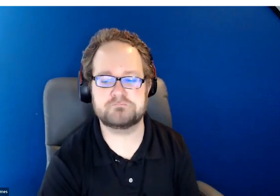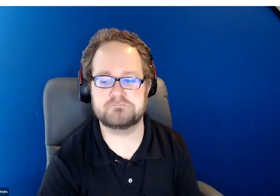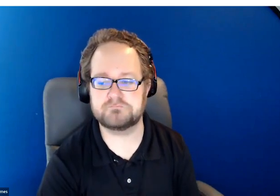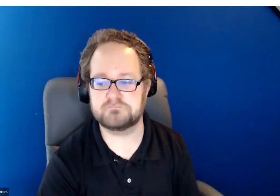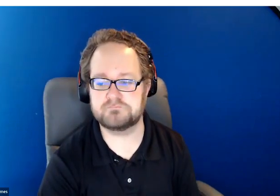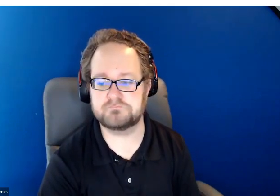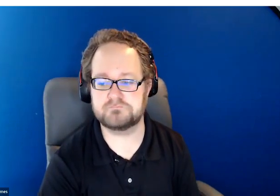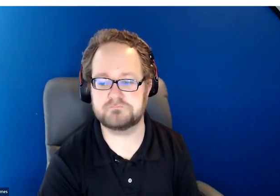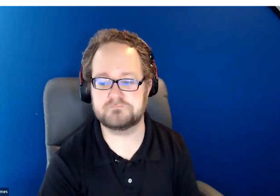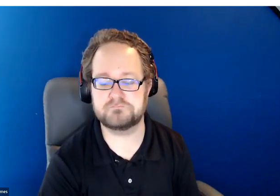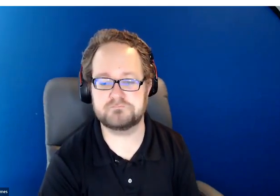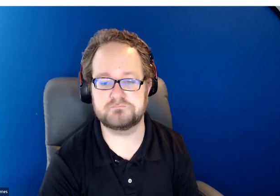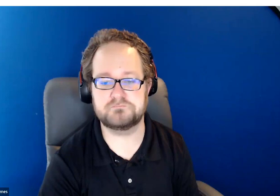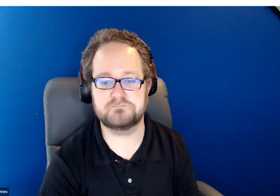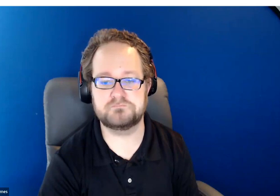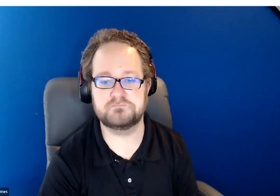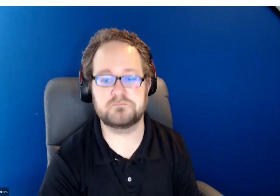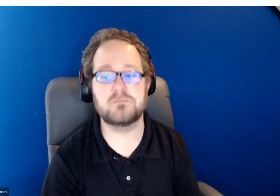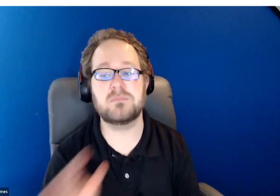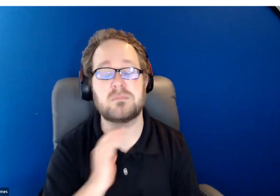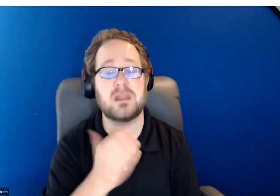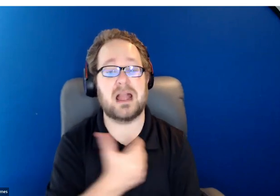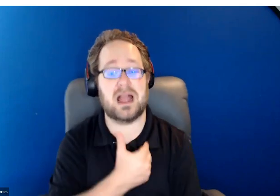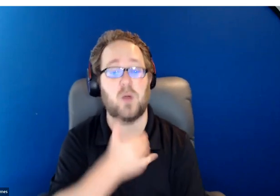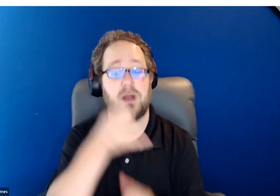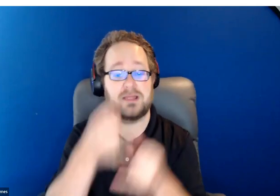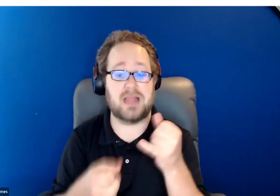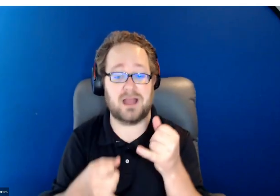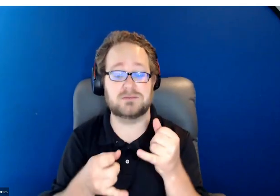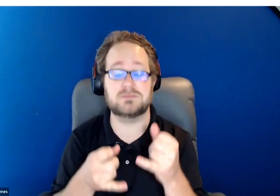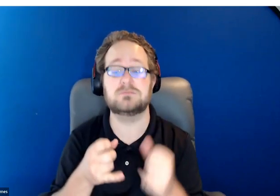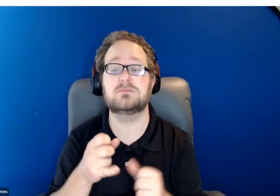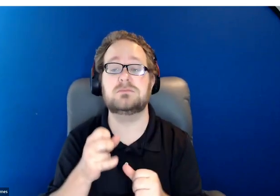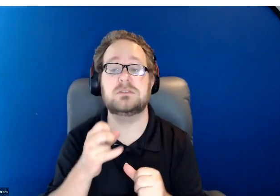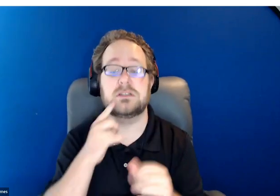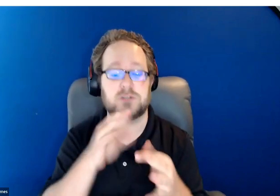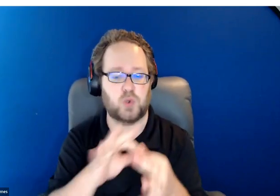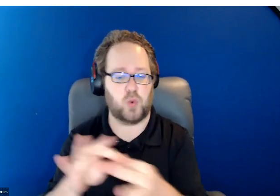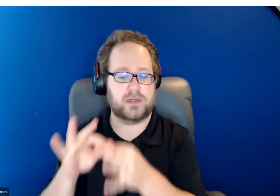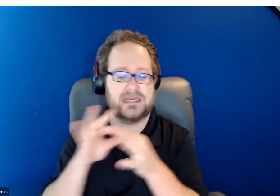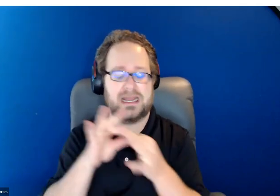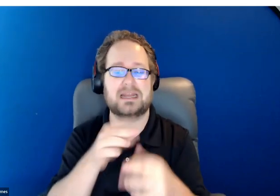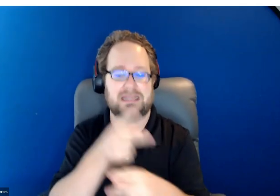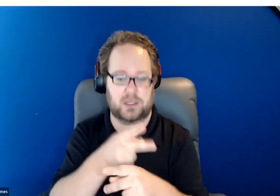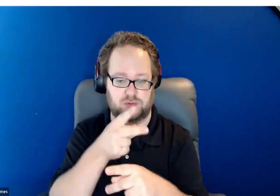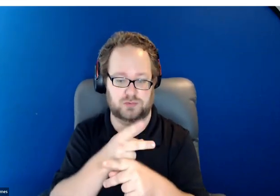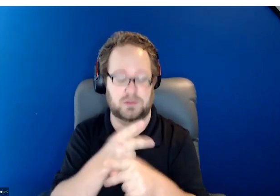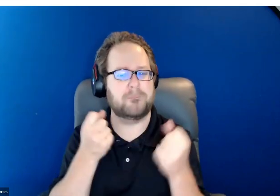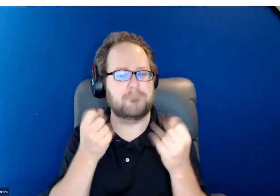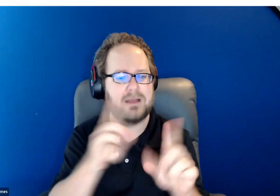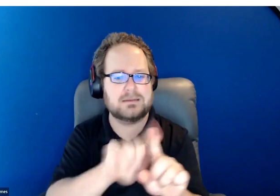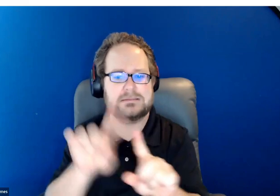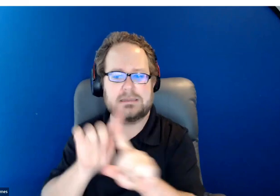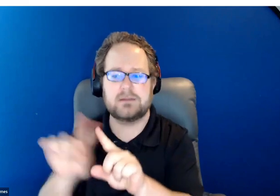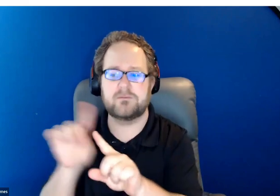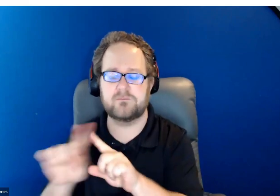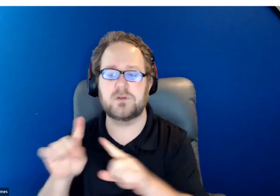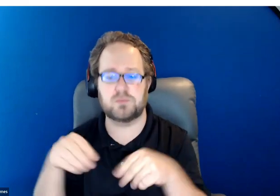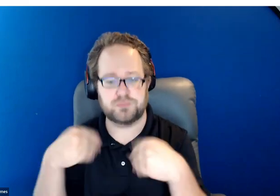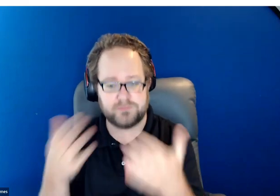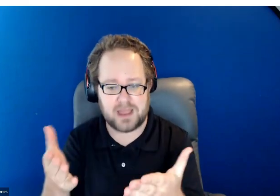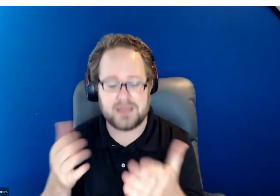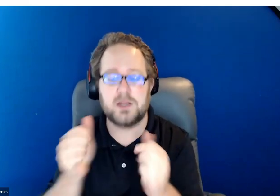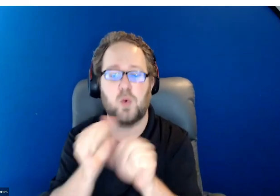Our last focus area on this topic is coordinated housing and services. Many providers of affordable and accessible housing work